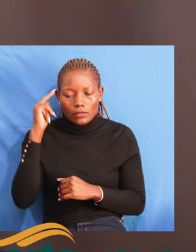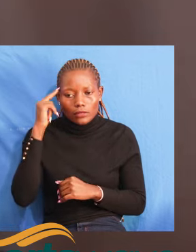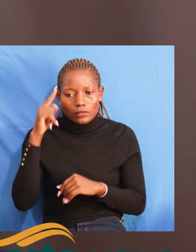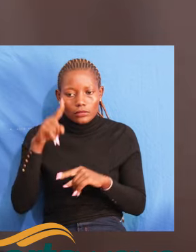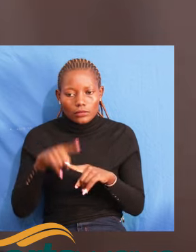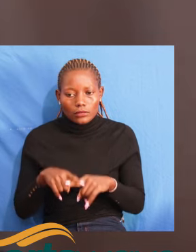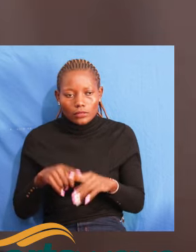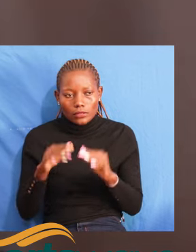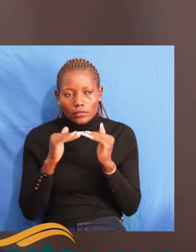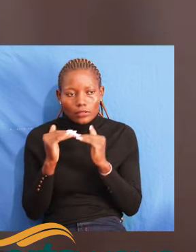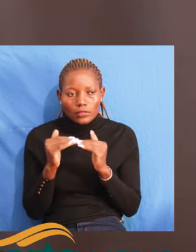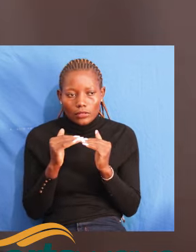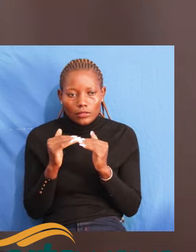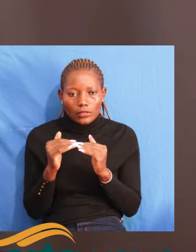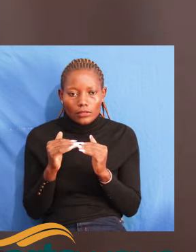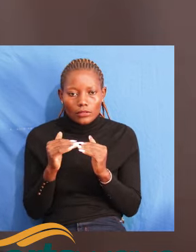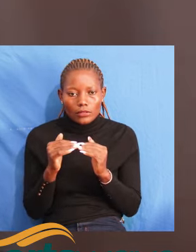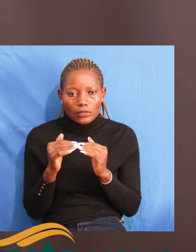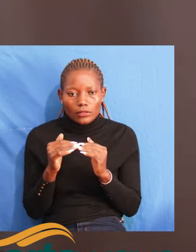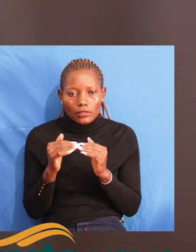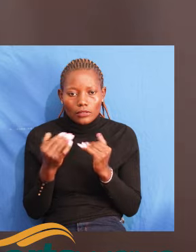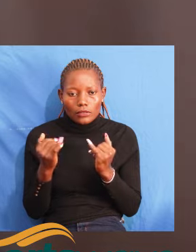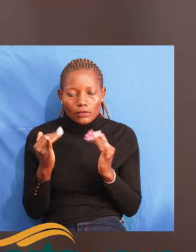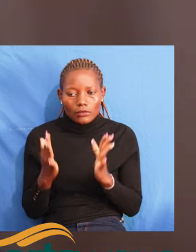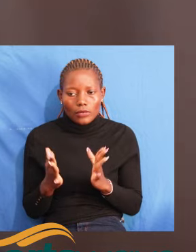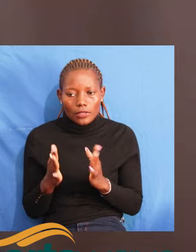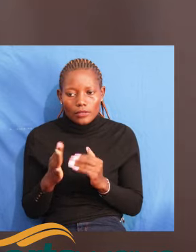the level of athletes too.